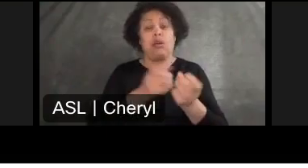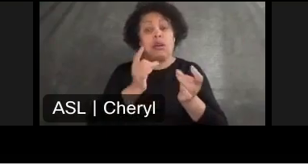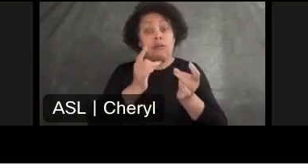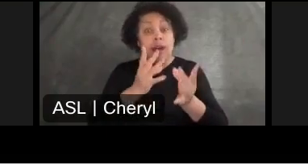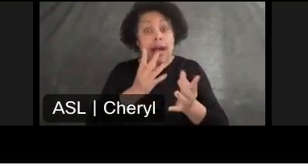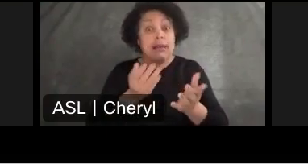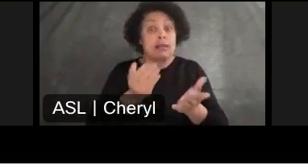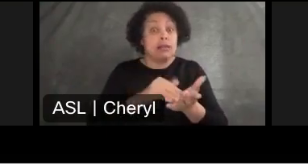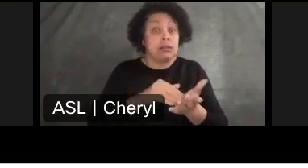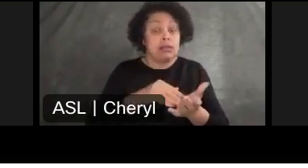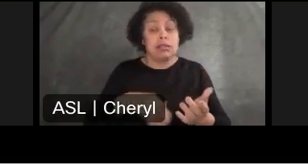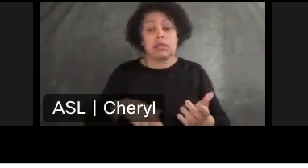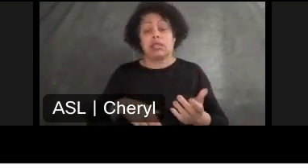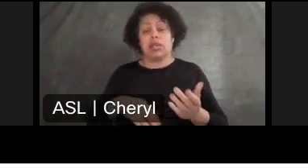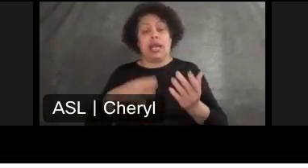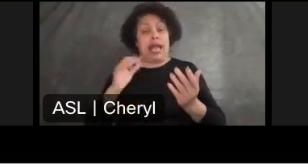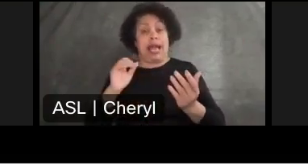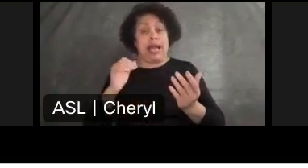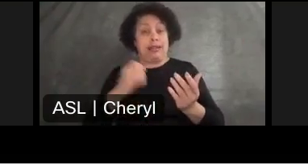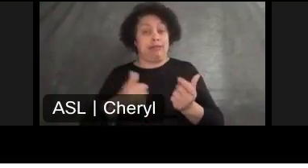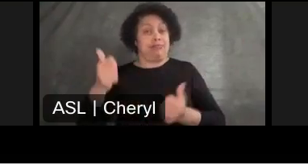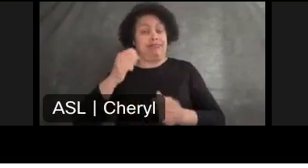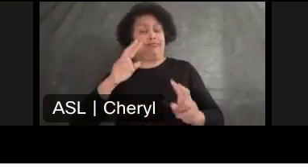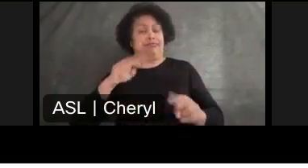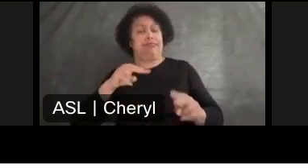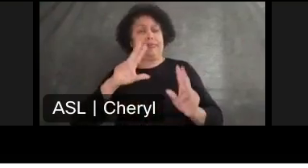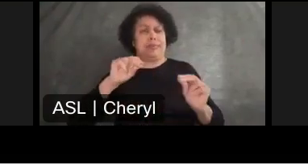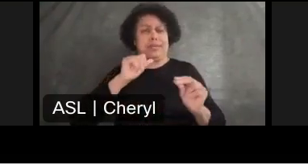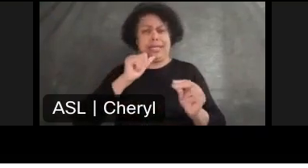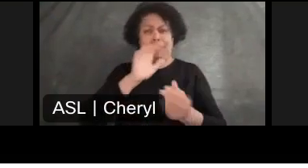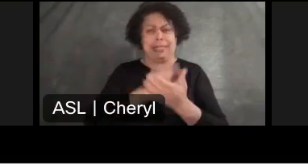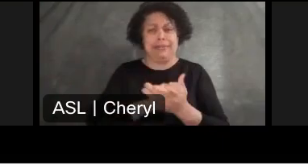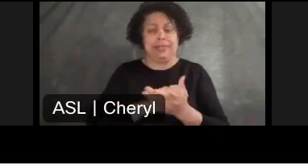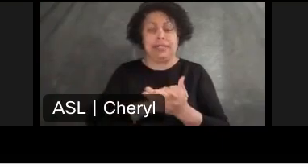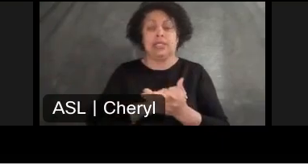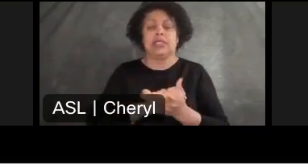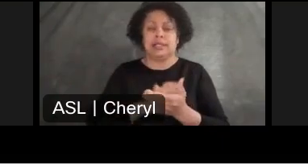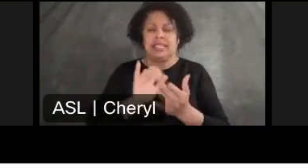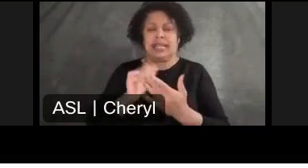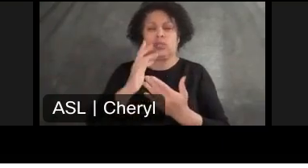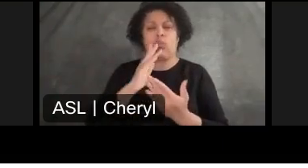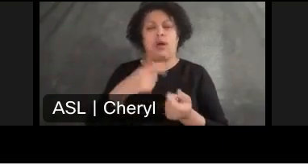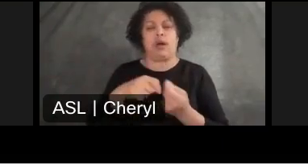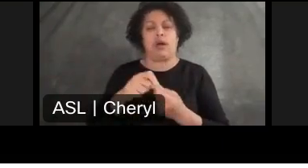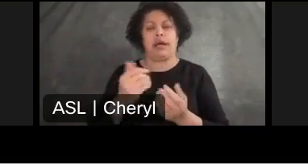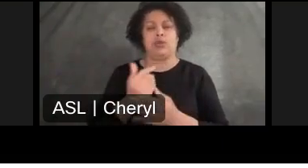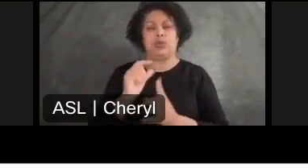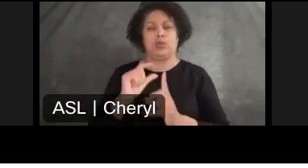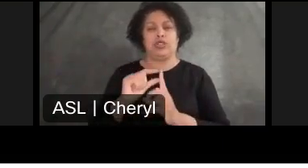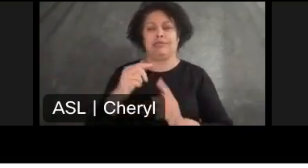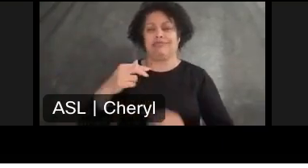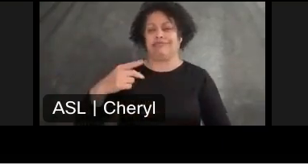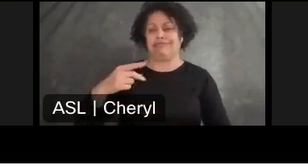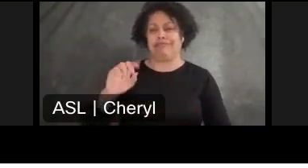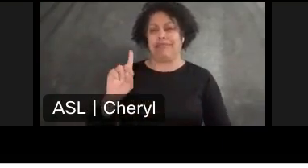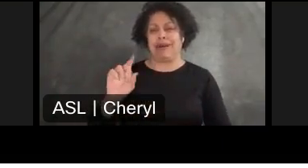violence, etc. A new term was needed, and thus PODS was created. It was more